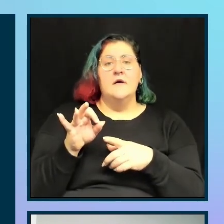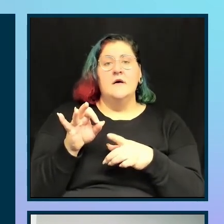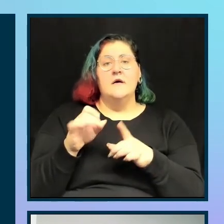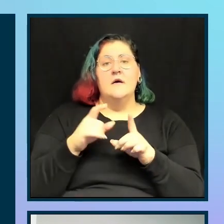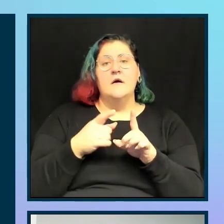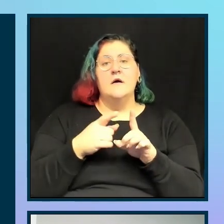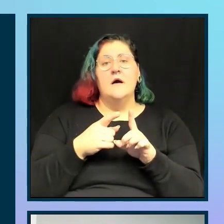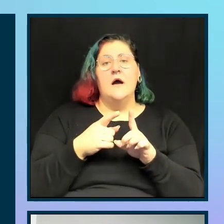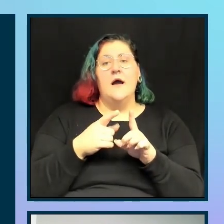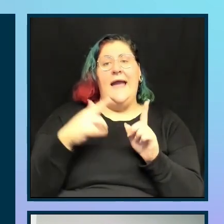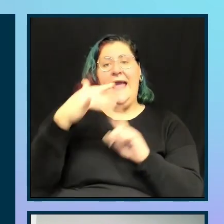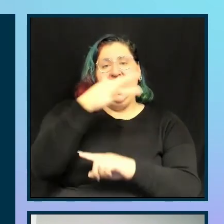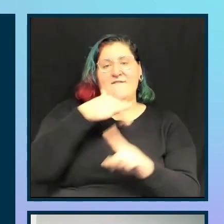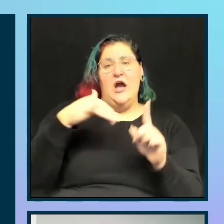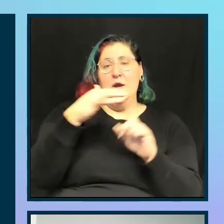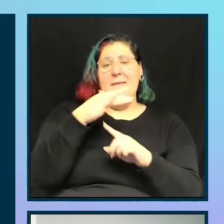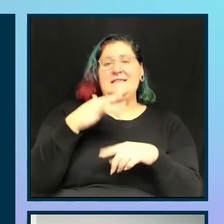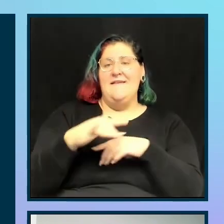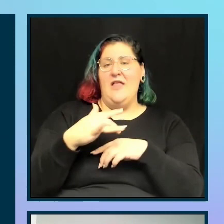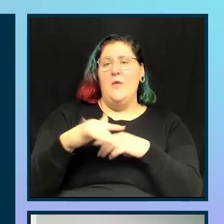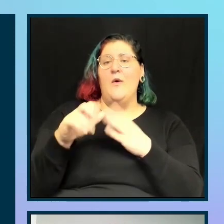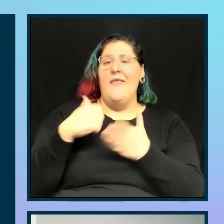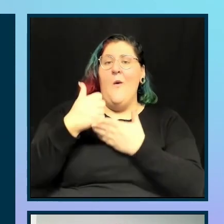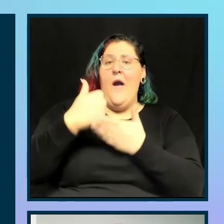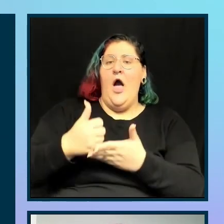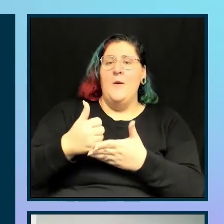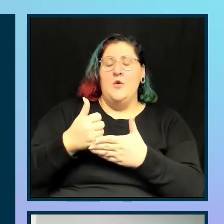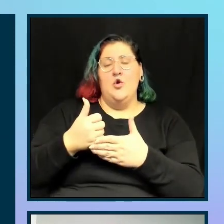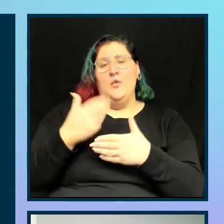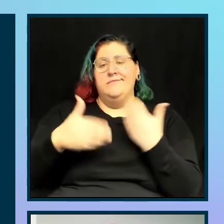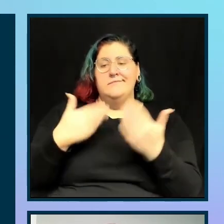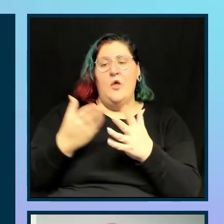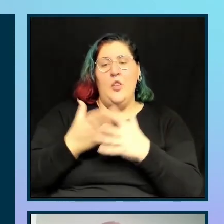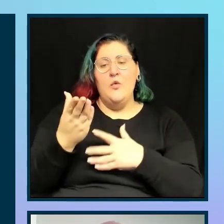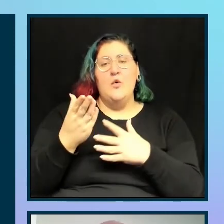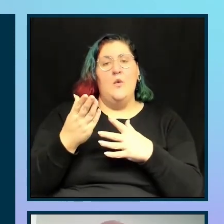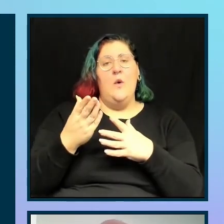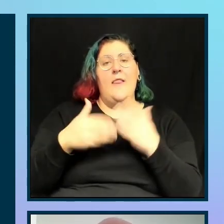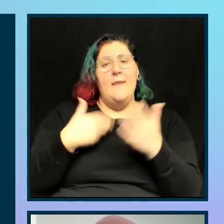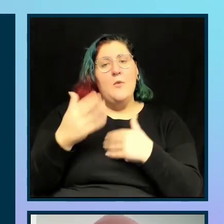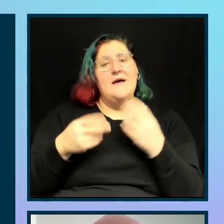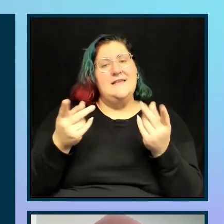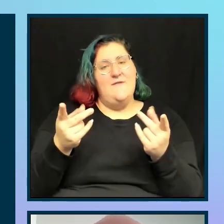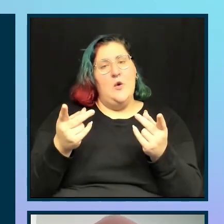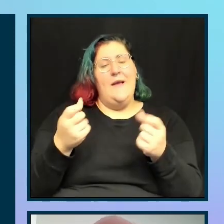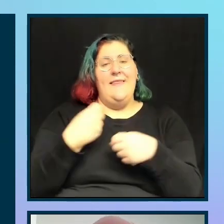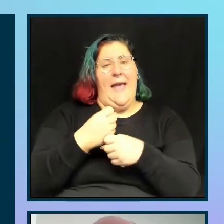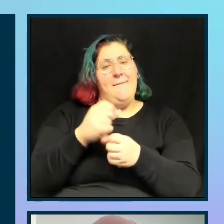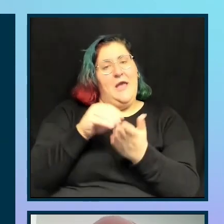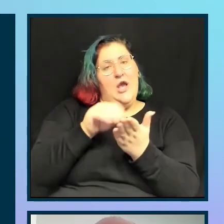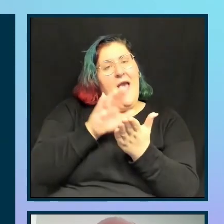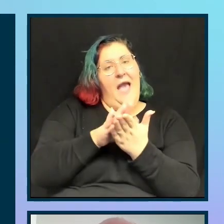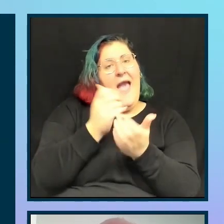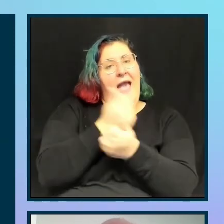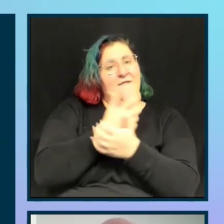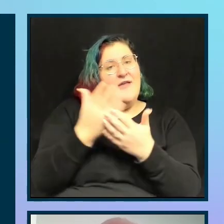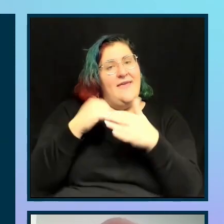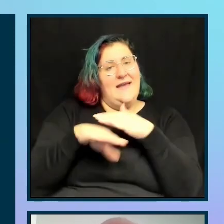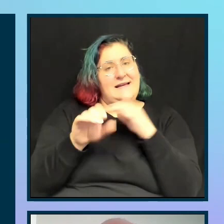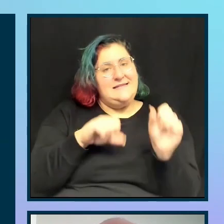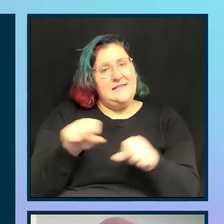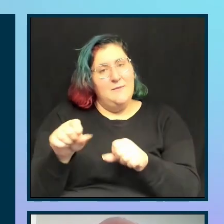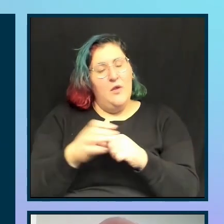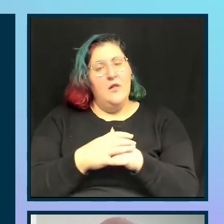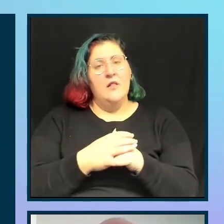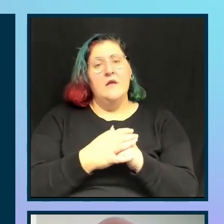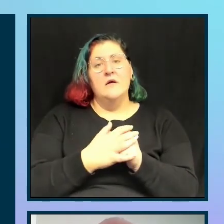to be able to move forward quickly to get accessible files. Here's a pictorial example that illustrates some of the